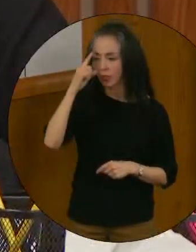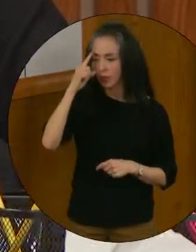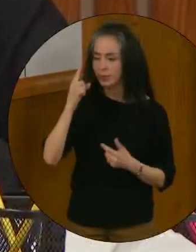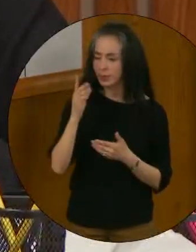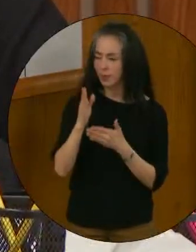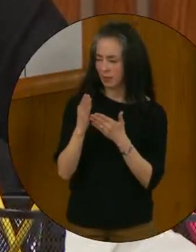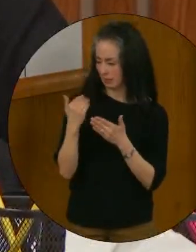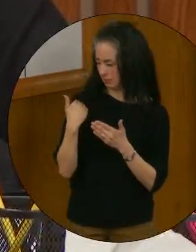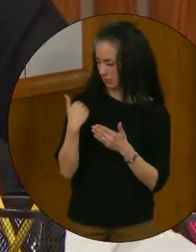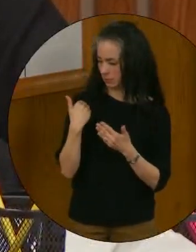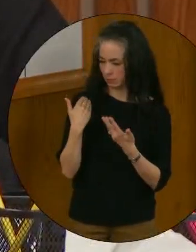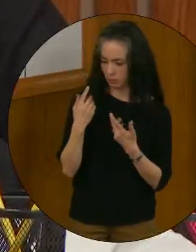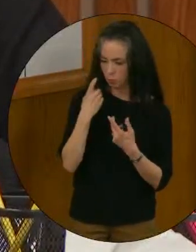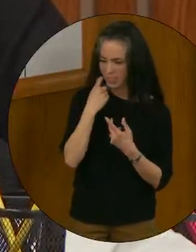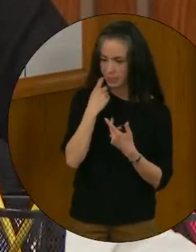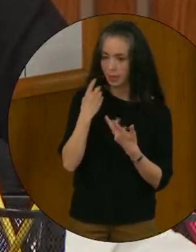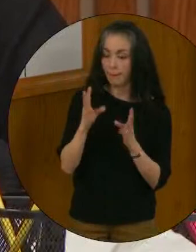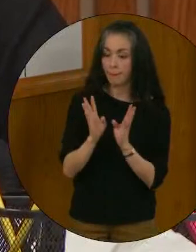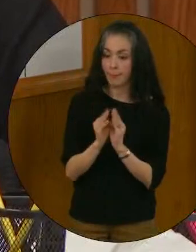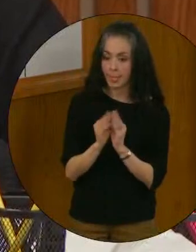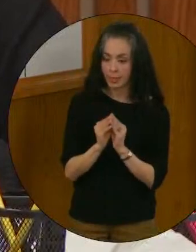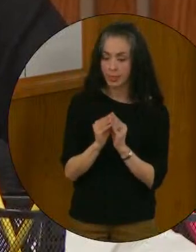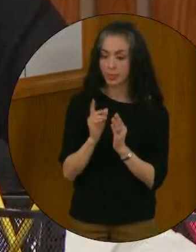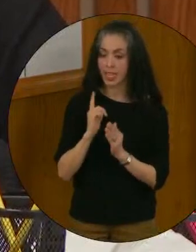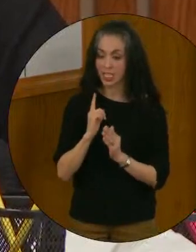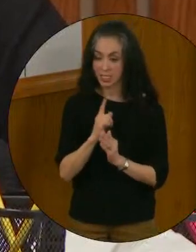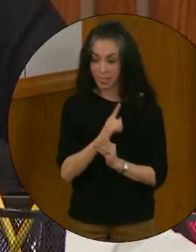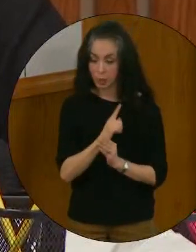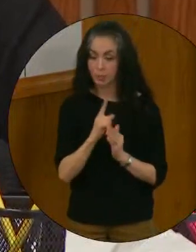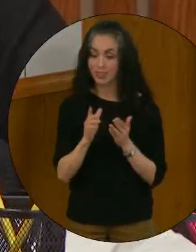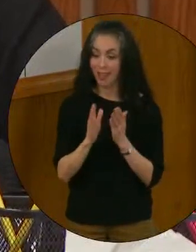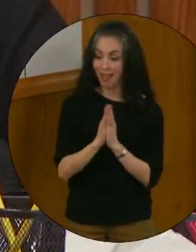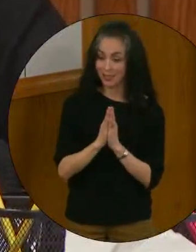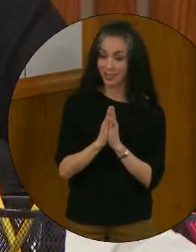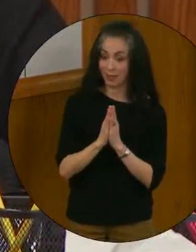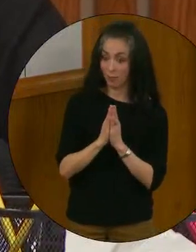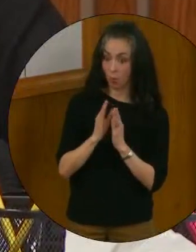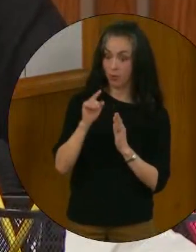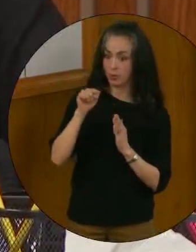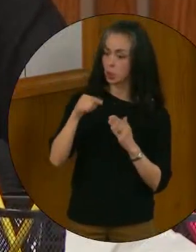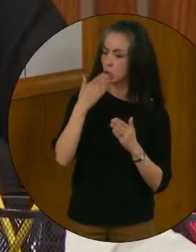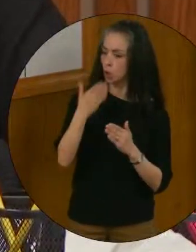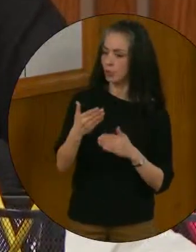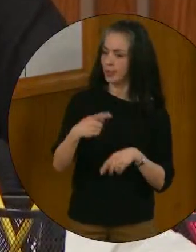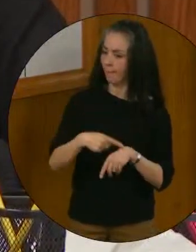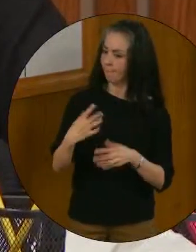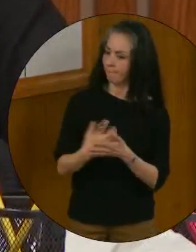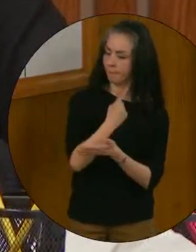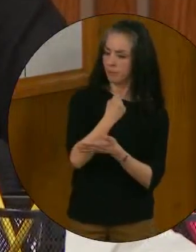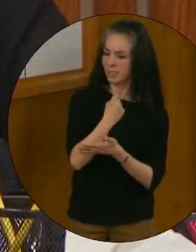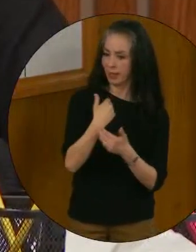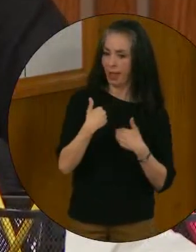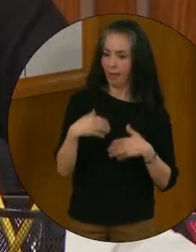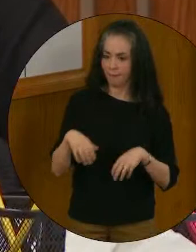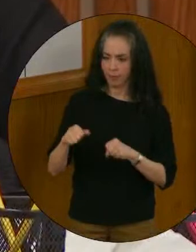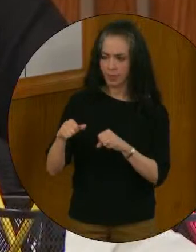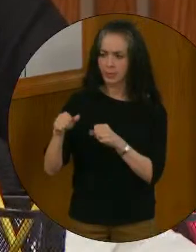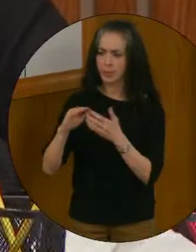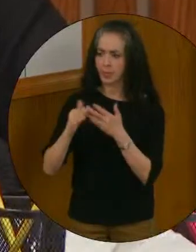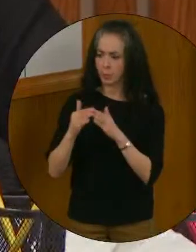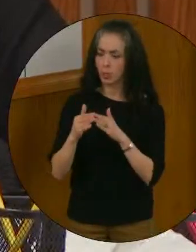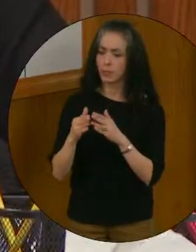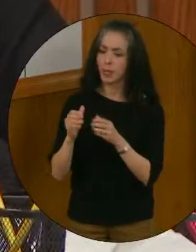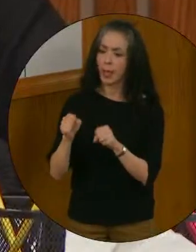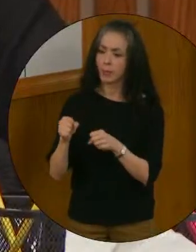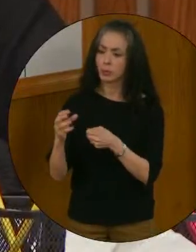of the recent meetings that the legislature is asking for, that this was a good time to have these and to have the community be able